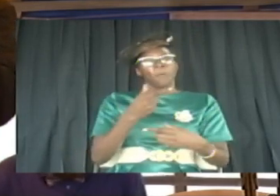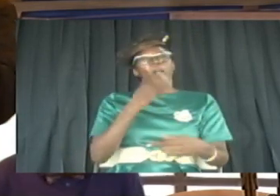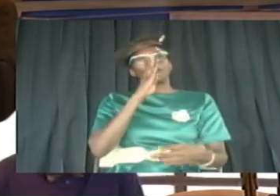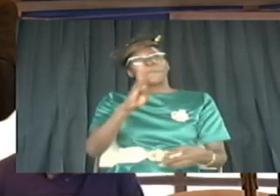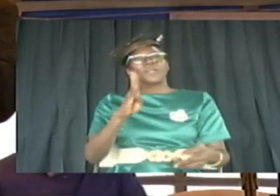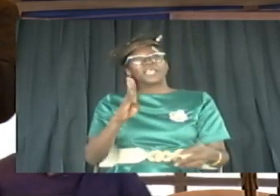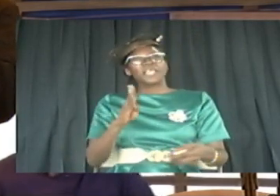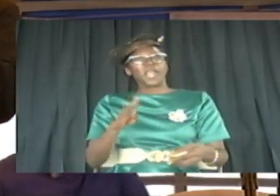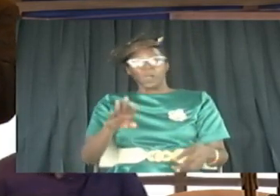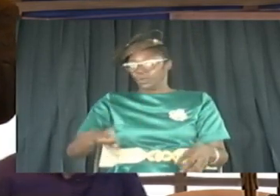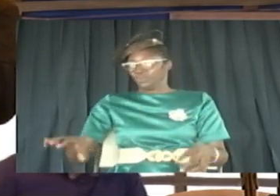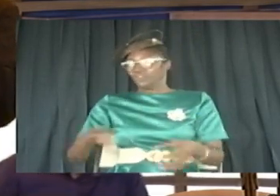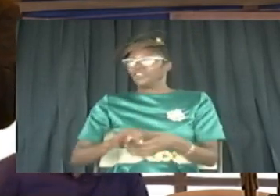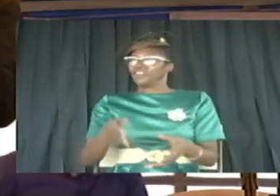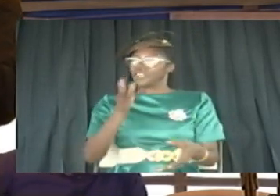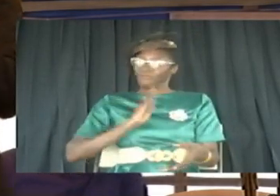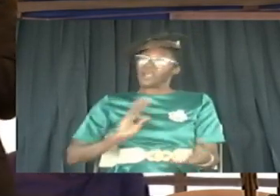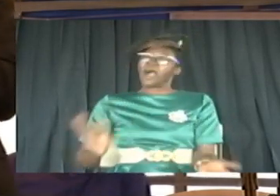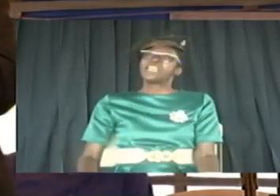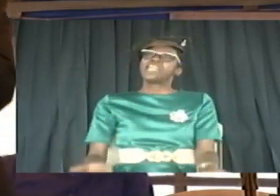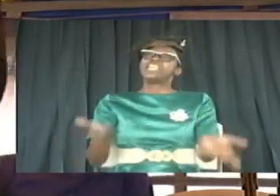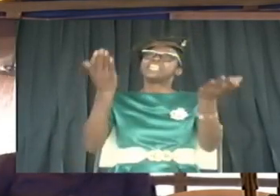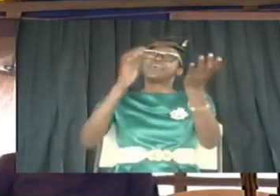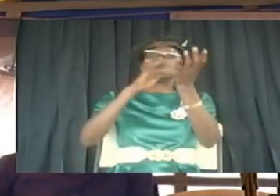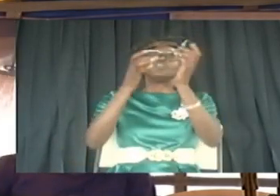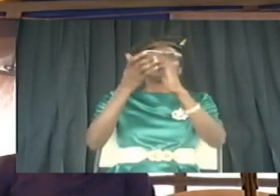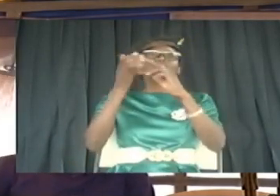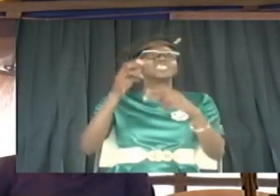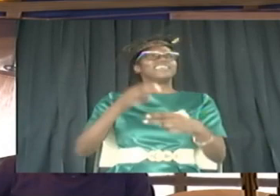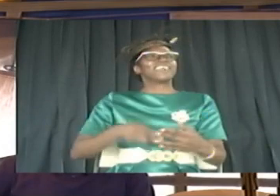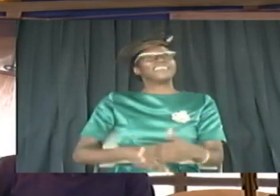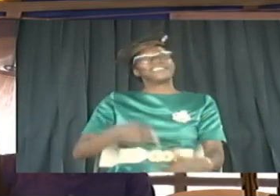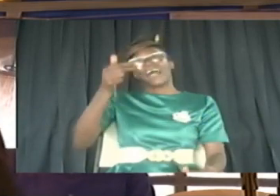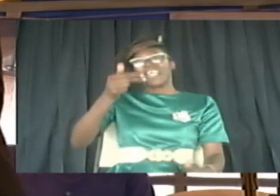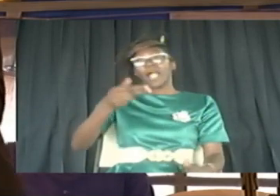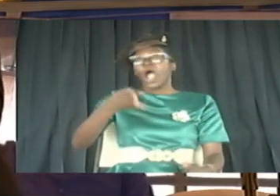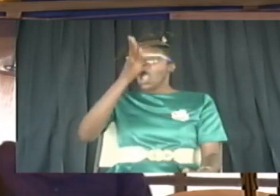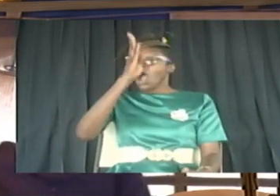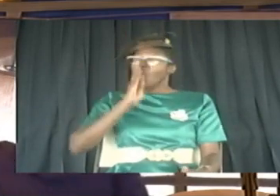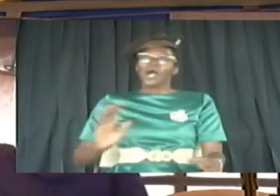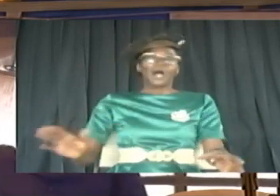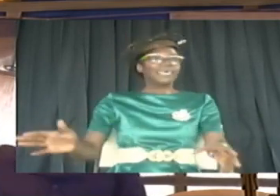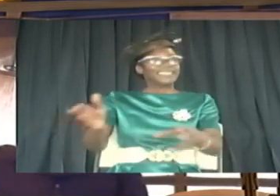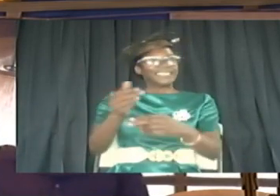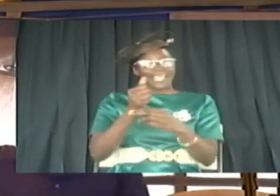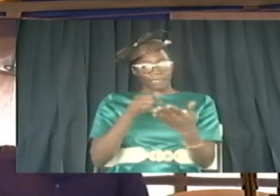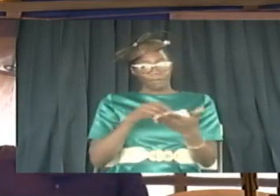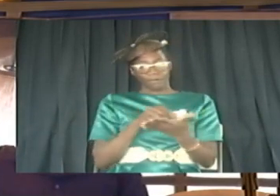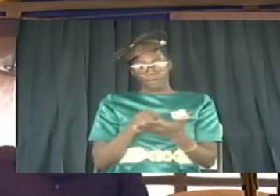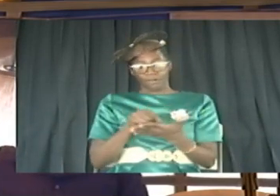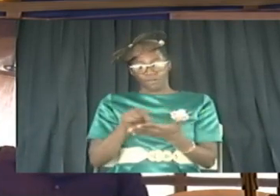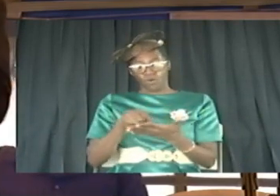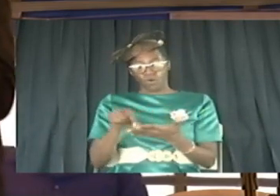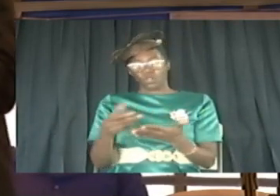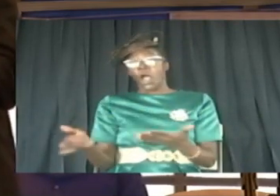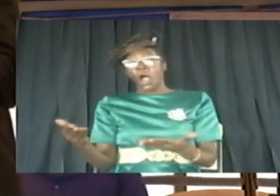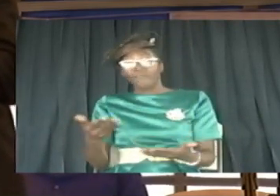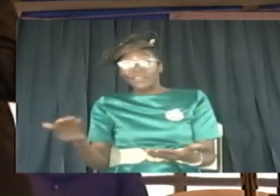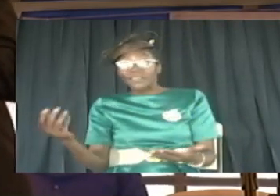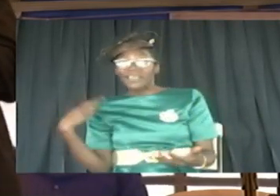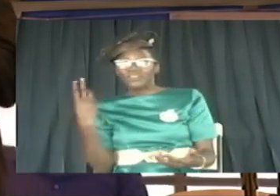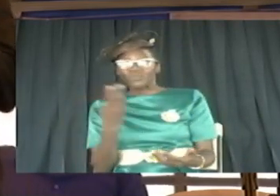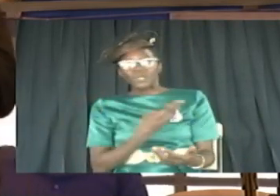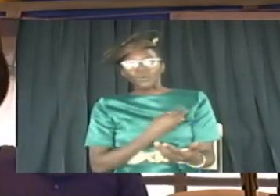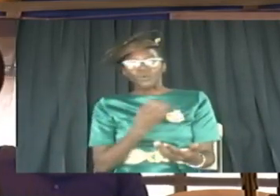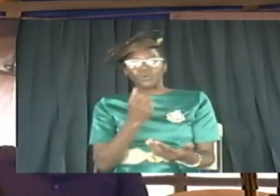lift Jesus higher. God takes note of some things that we do sacrificially, and he's going